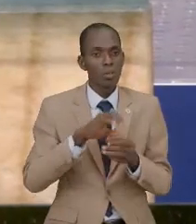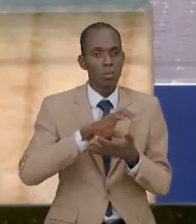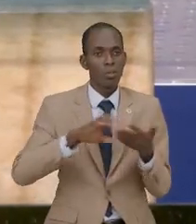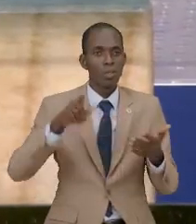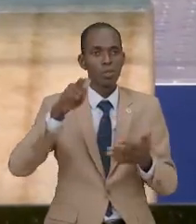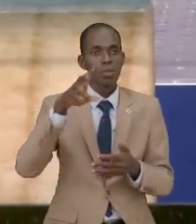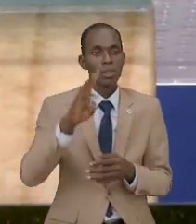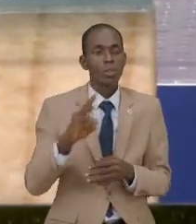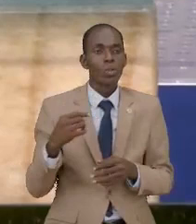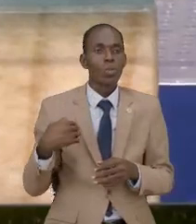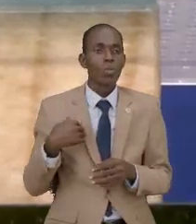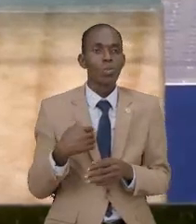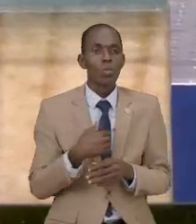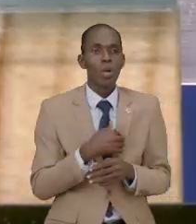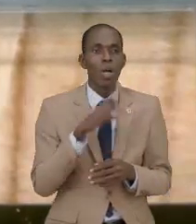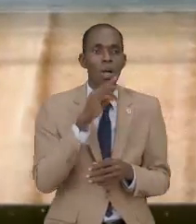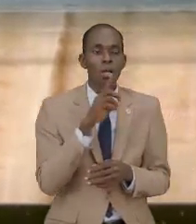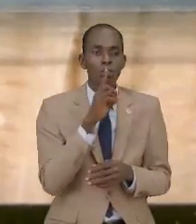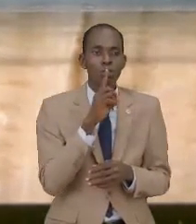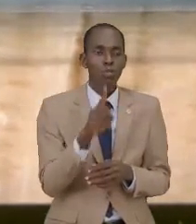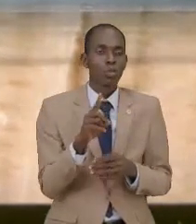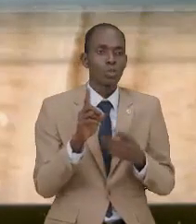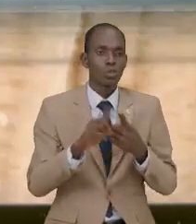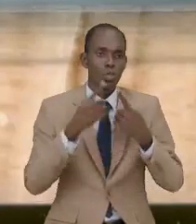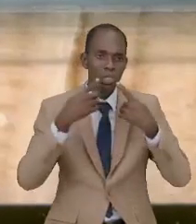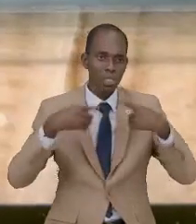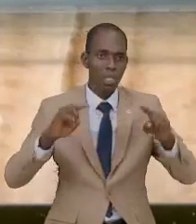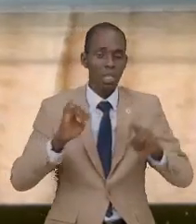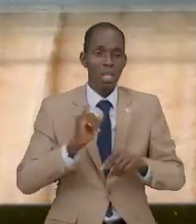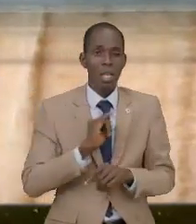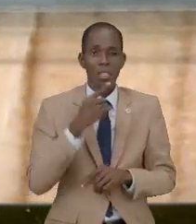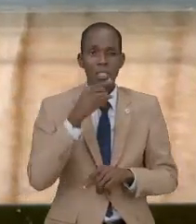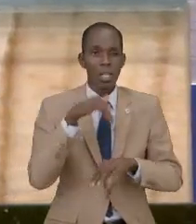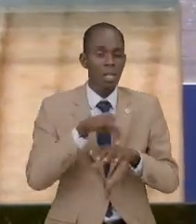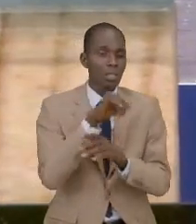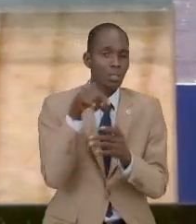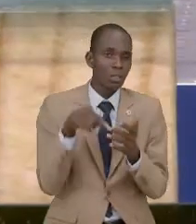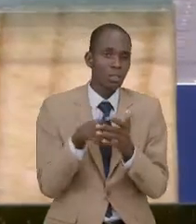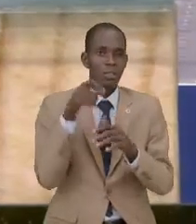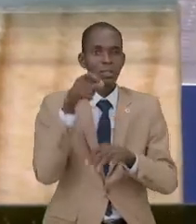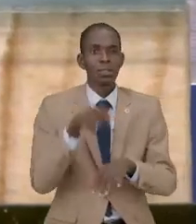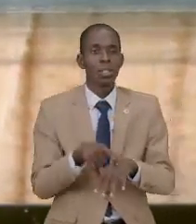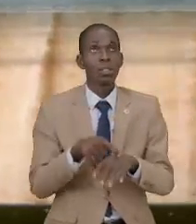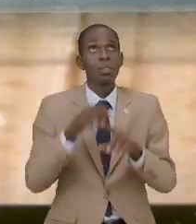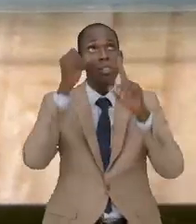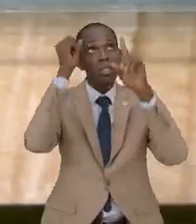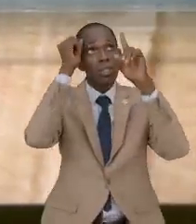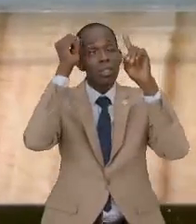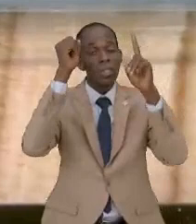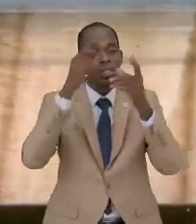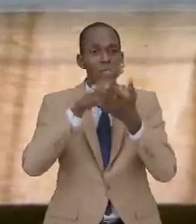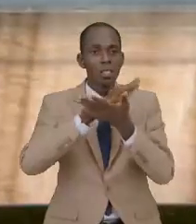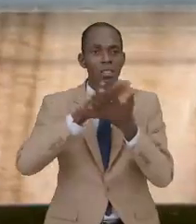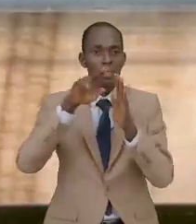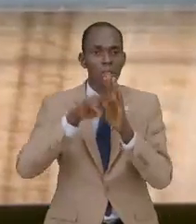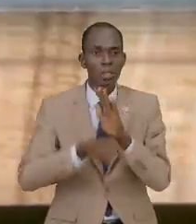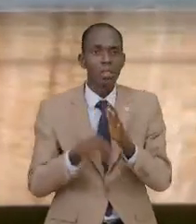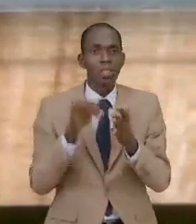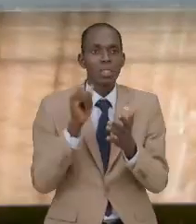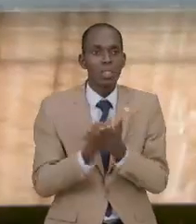we're assured to declare, I say, at this time, His righteousness, that